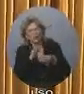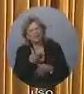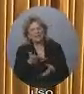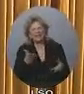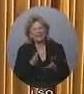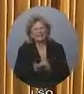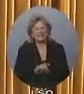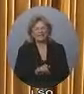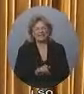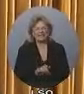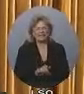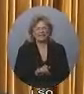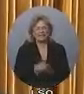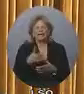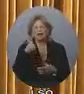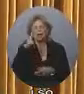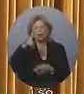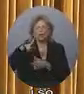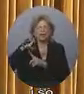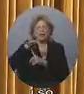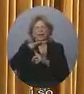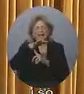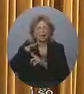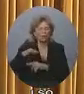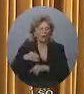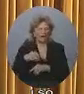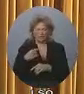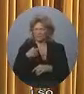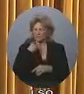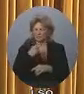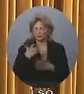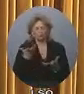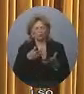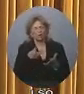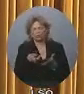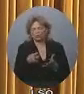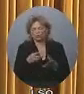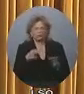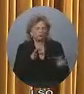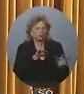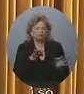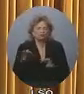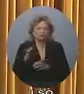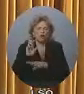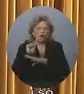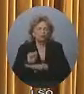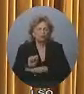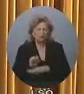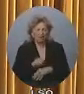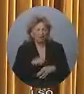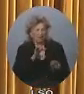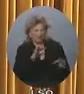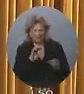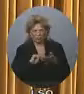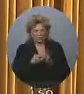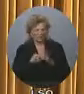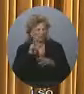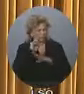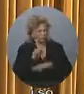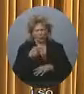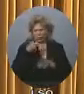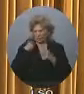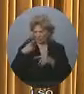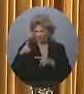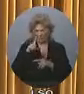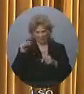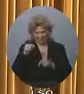fishing camp as, quote, a very routine kind of endeavor, indeed. Mr. Speaker, routine is taking a taxi to an airport.